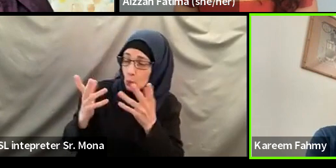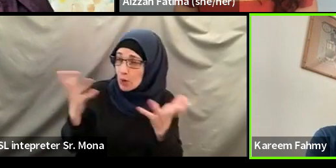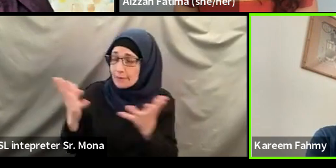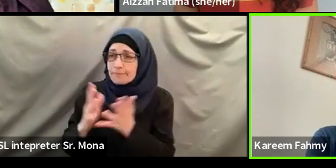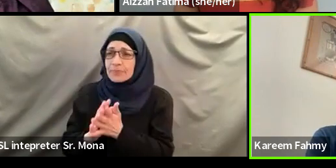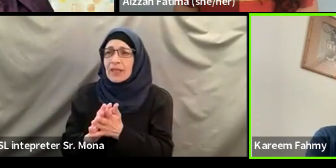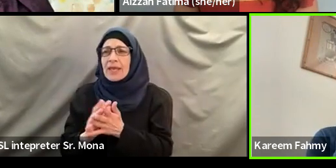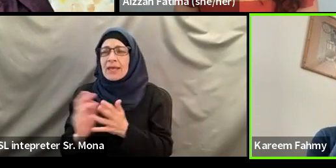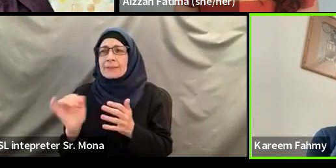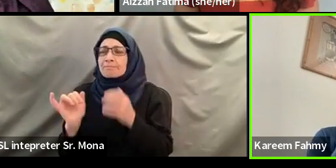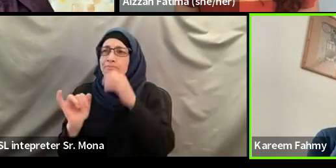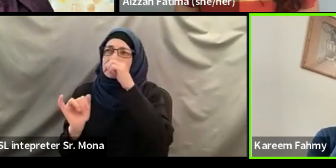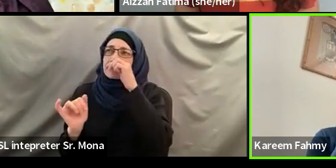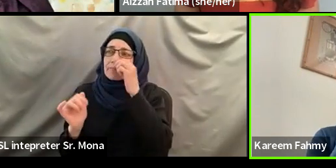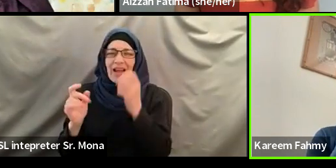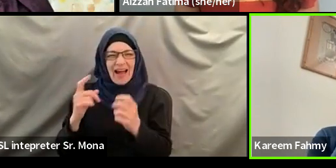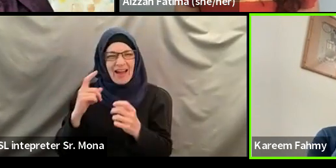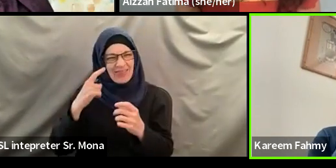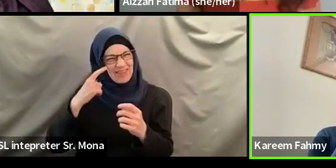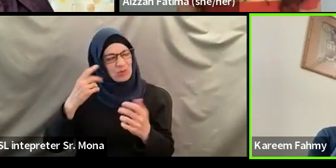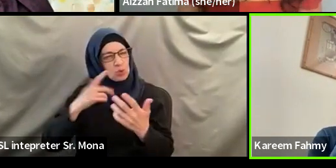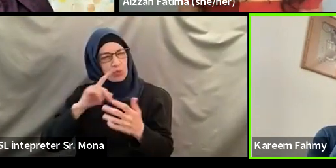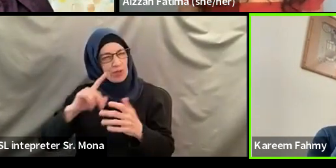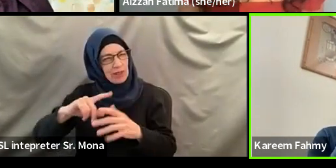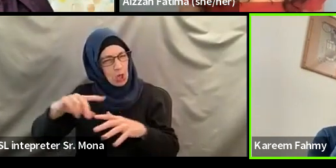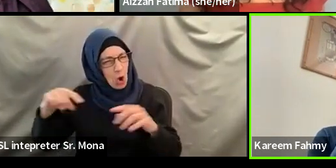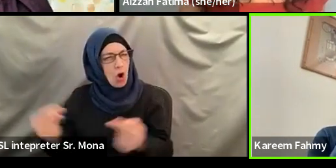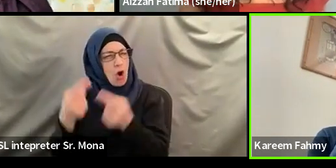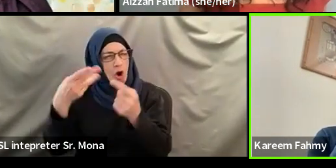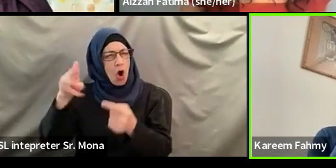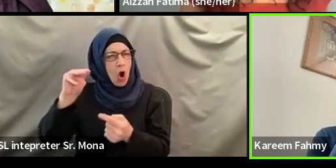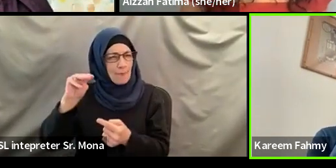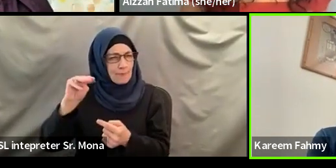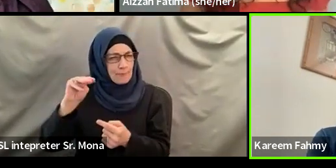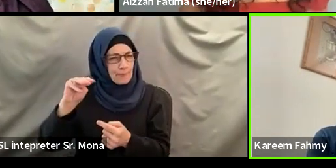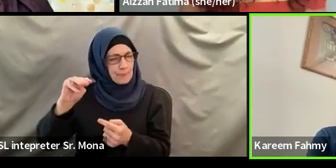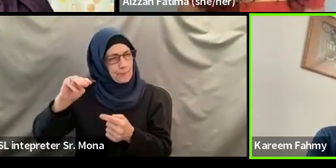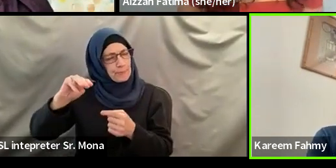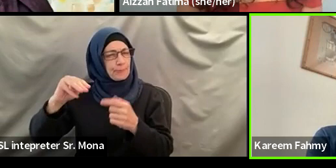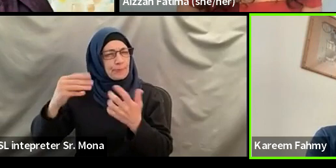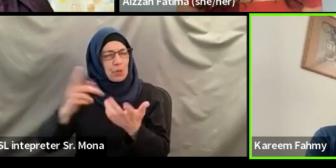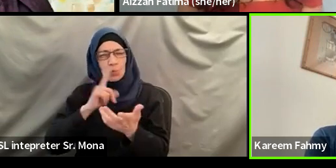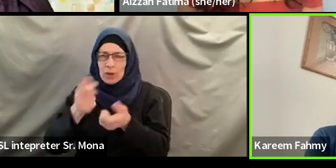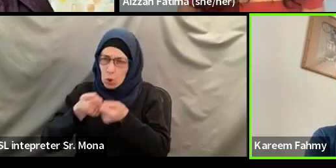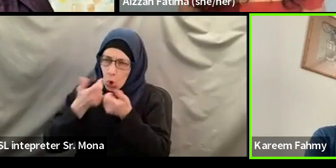actually, I think, harmful. Like I actually say it sort of caused harm, right?